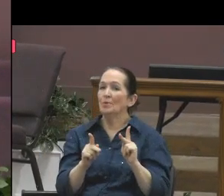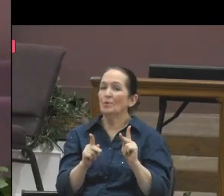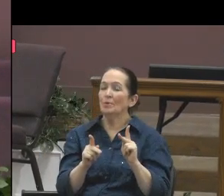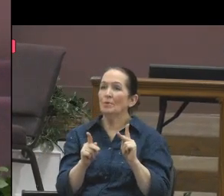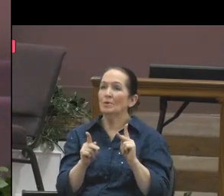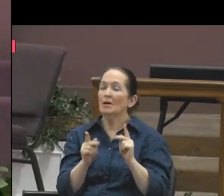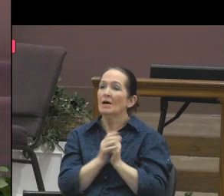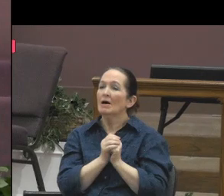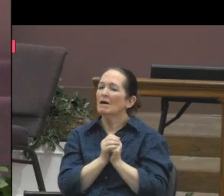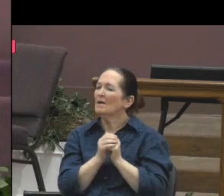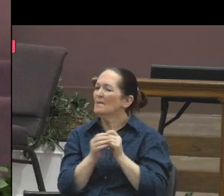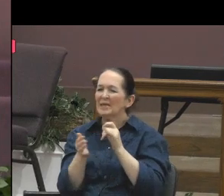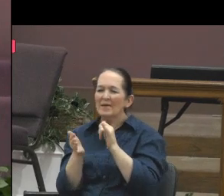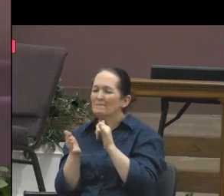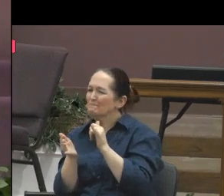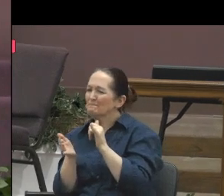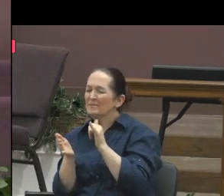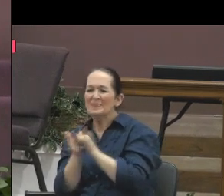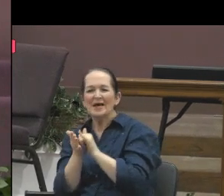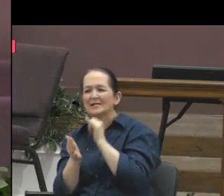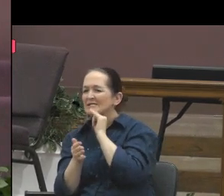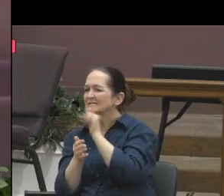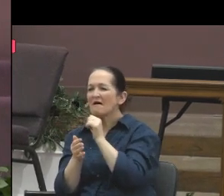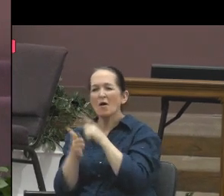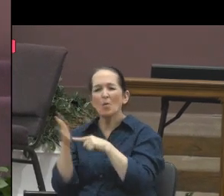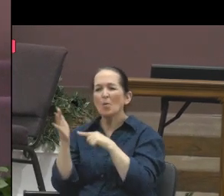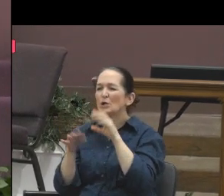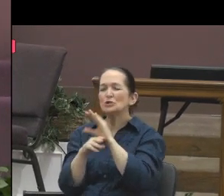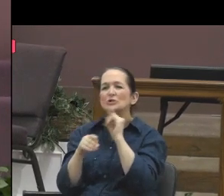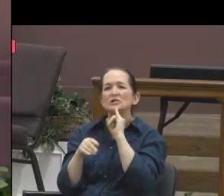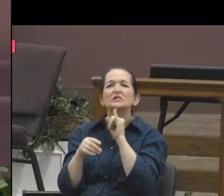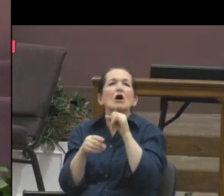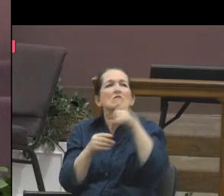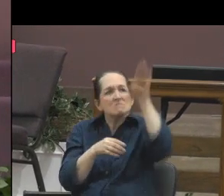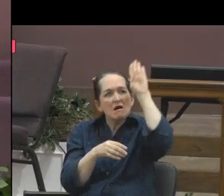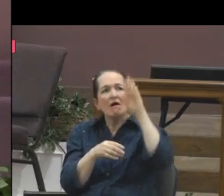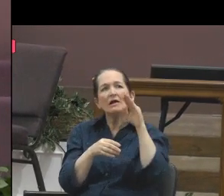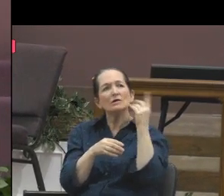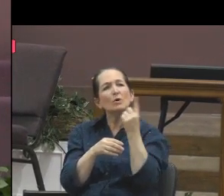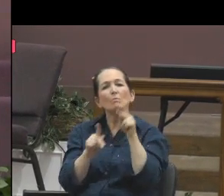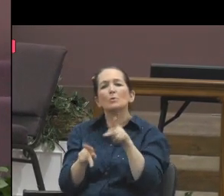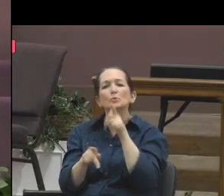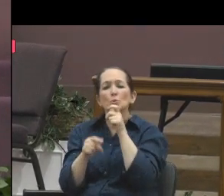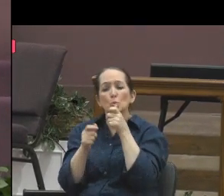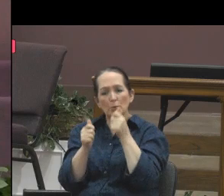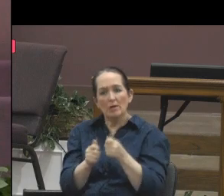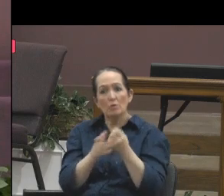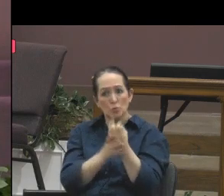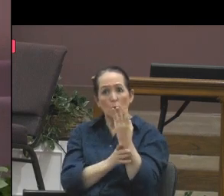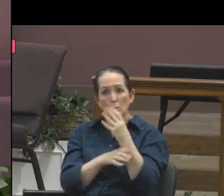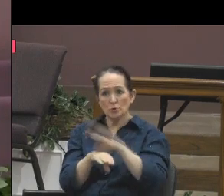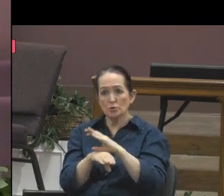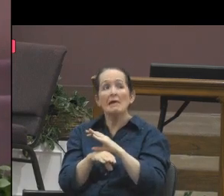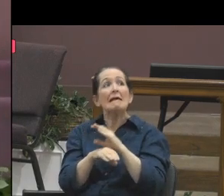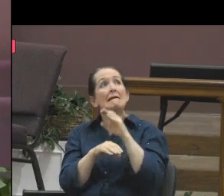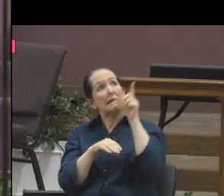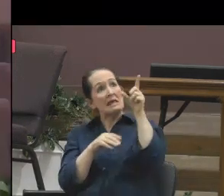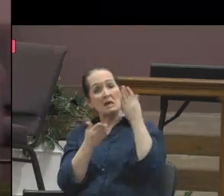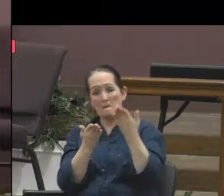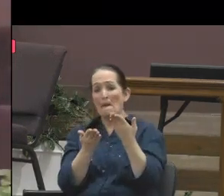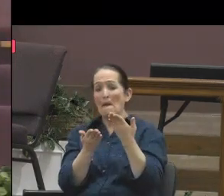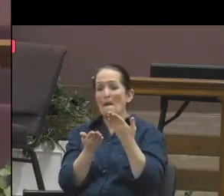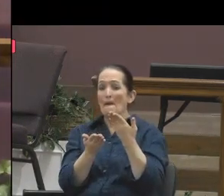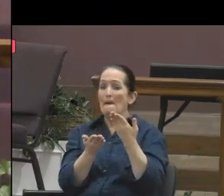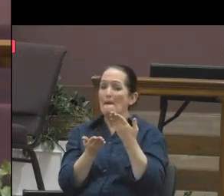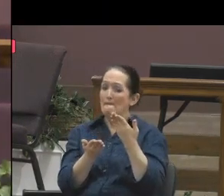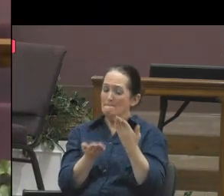church is. God's the only one that can grow a church. Now, He may use me in the process. He